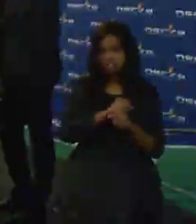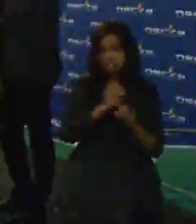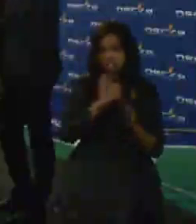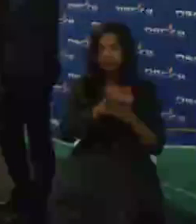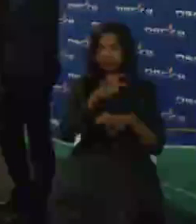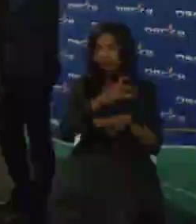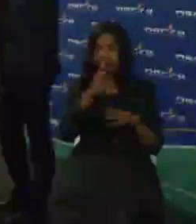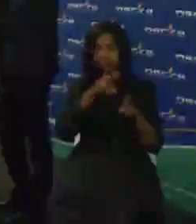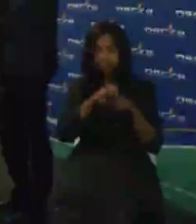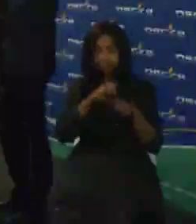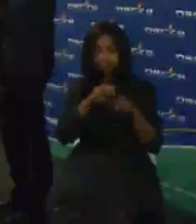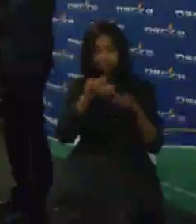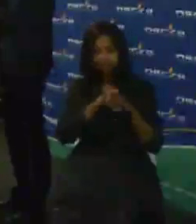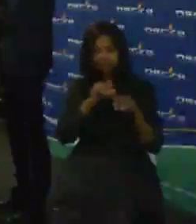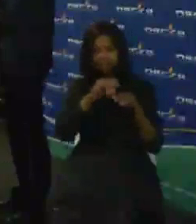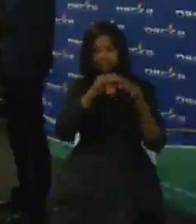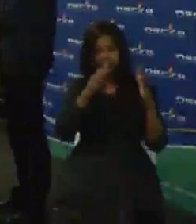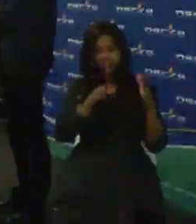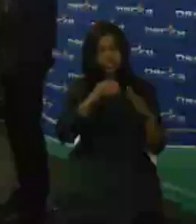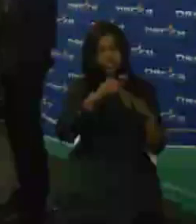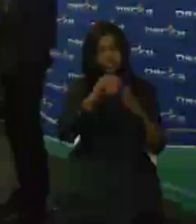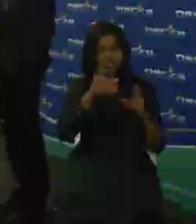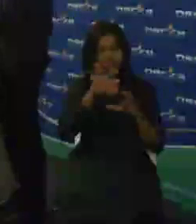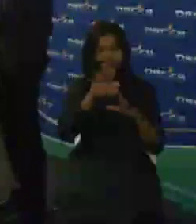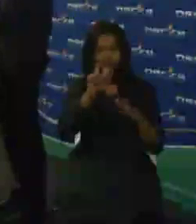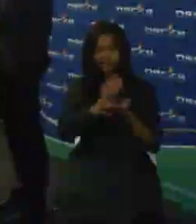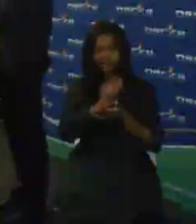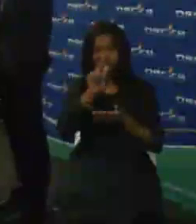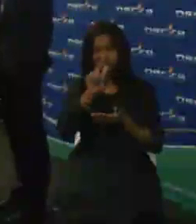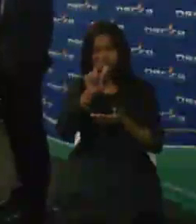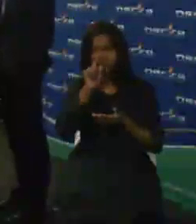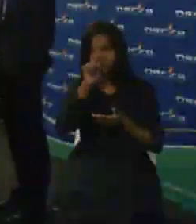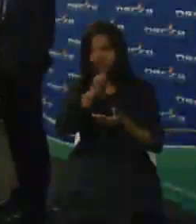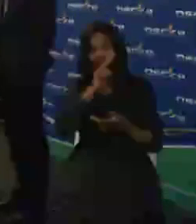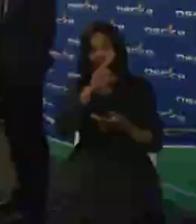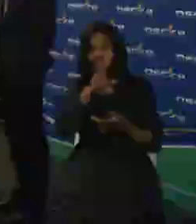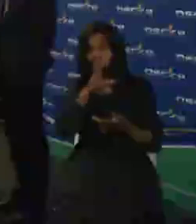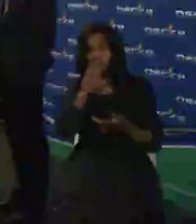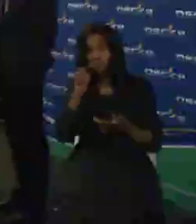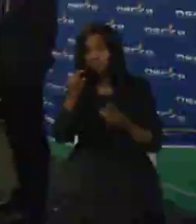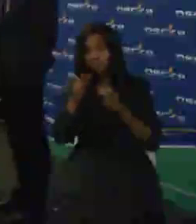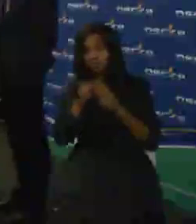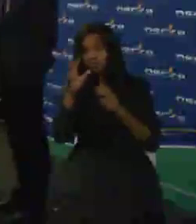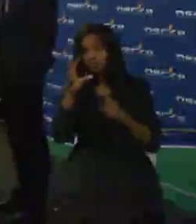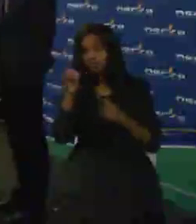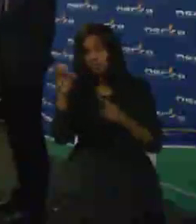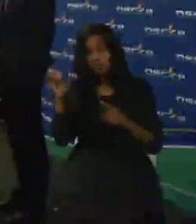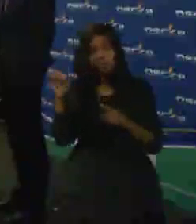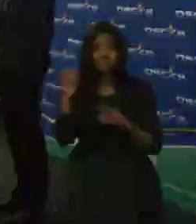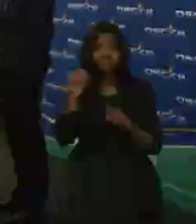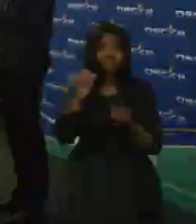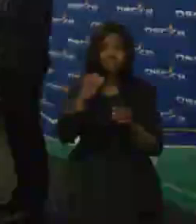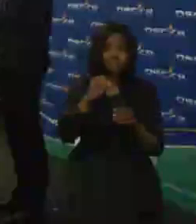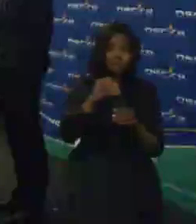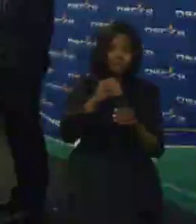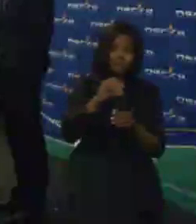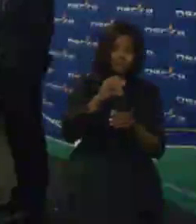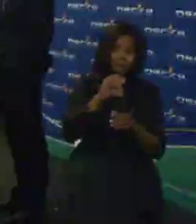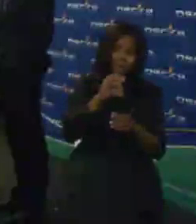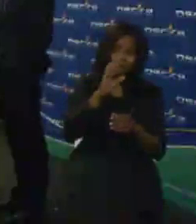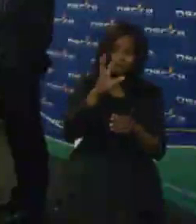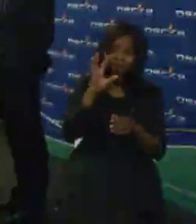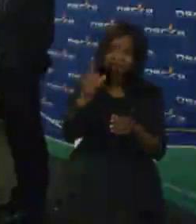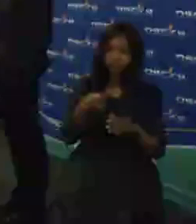The rentals in this sector range between 1,700 and 5,500 a month, and the incomes are families that are largely